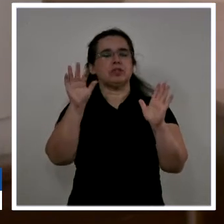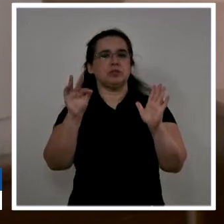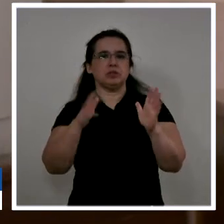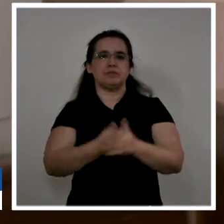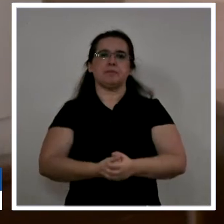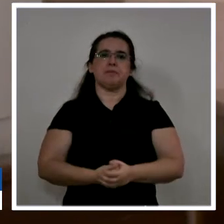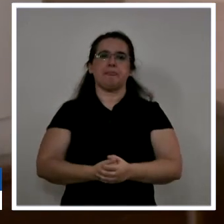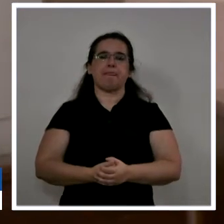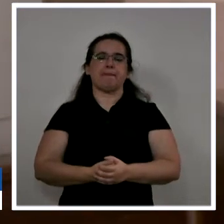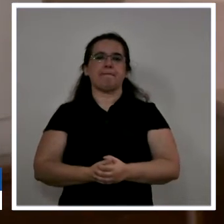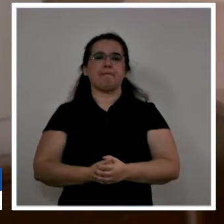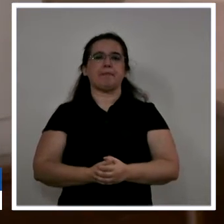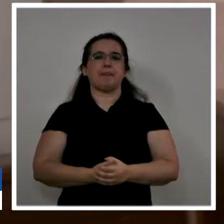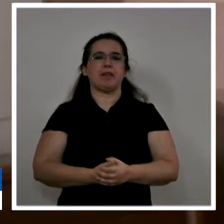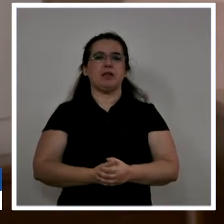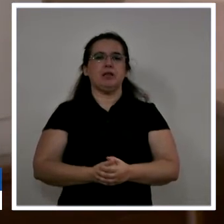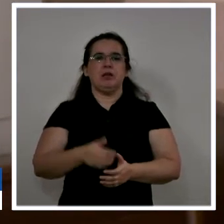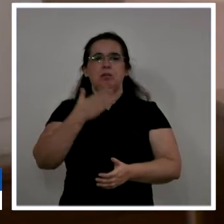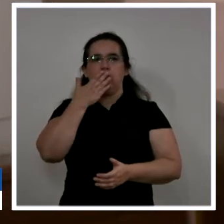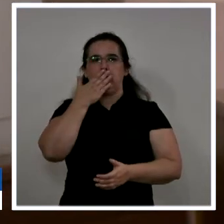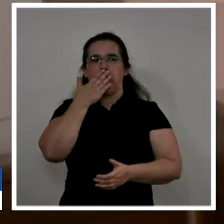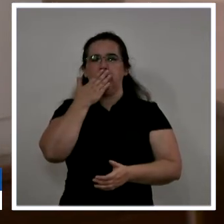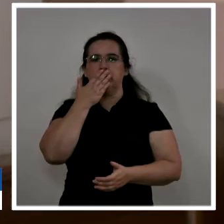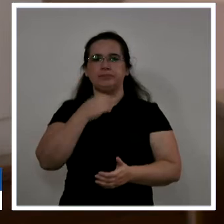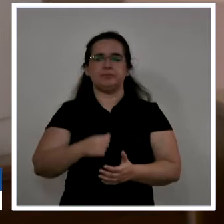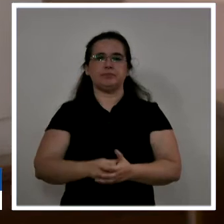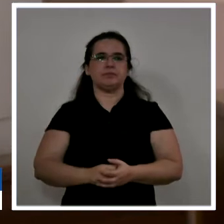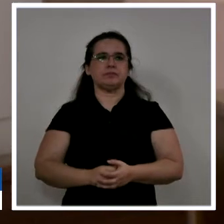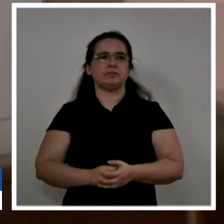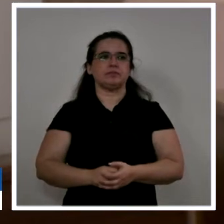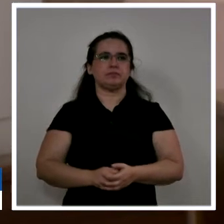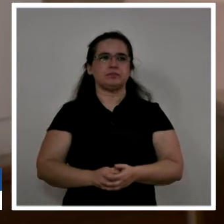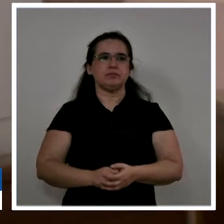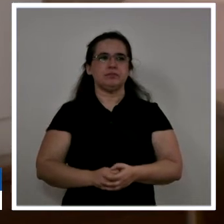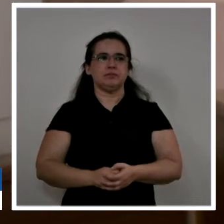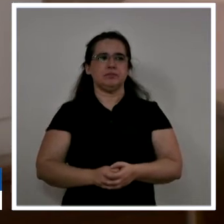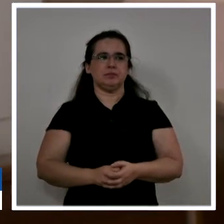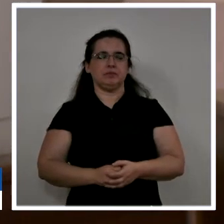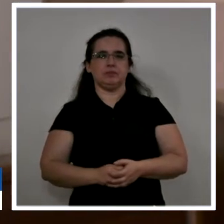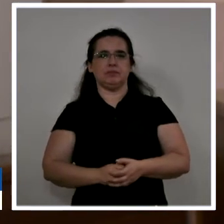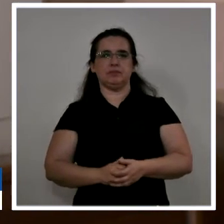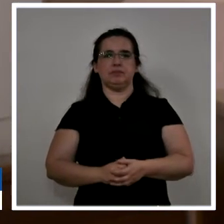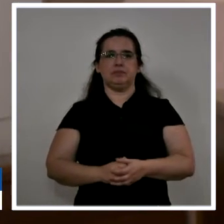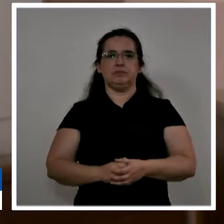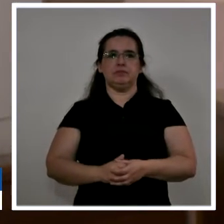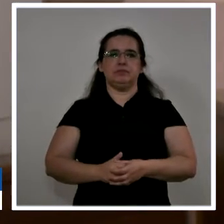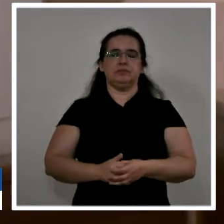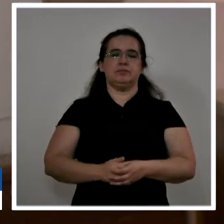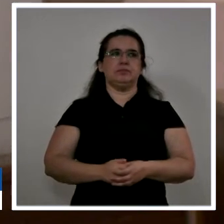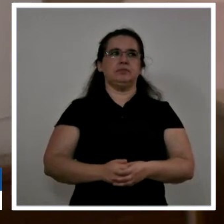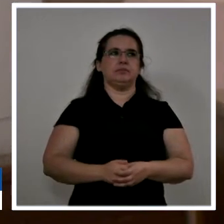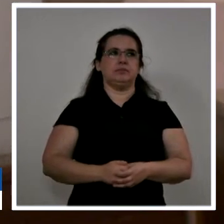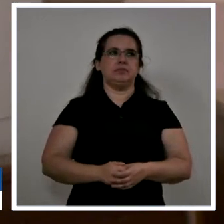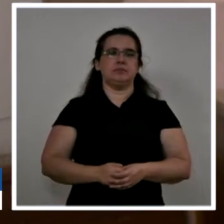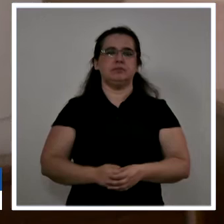then as the children have partaken of flesh and blood, he himself likewise shared in the same,